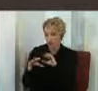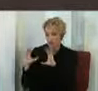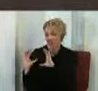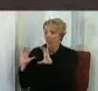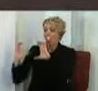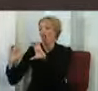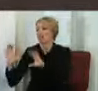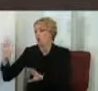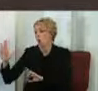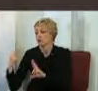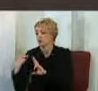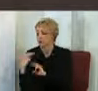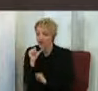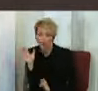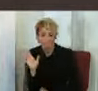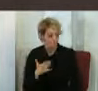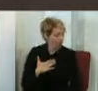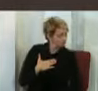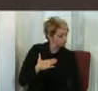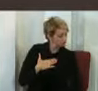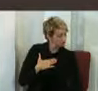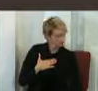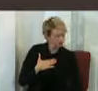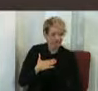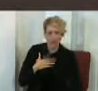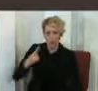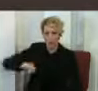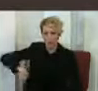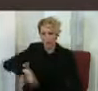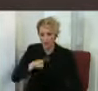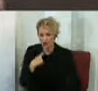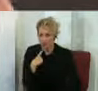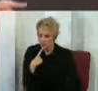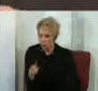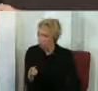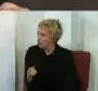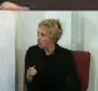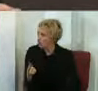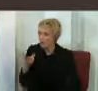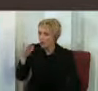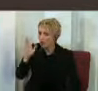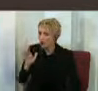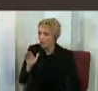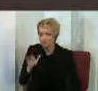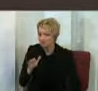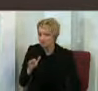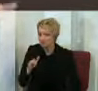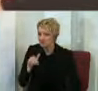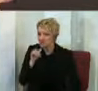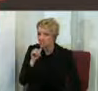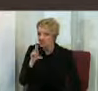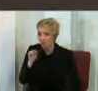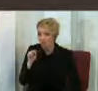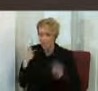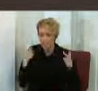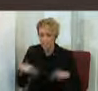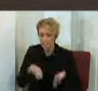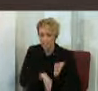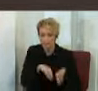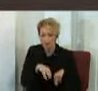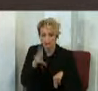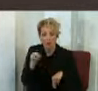to do. We are told that God has no feet but ours, no hands but